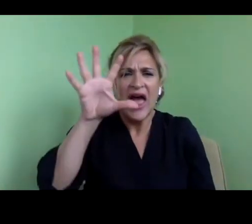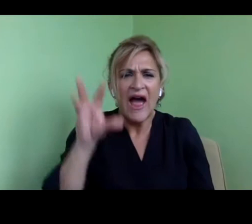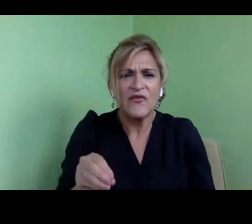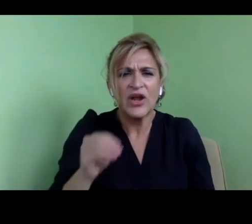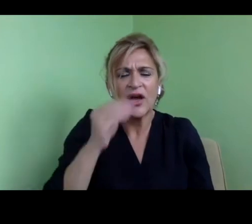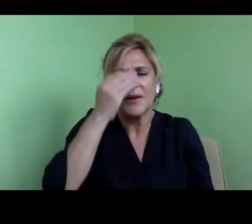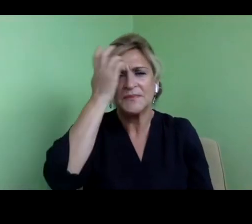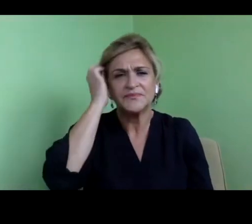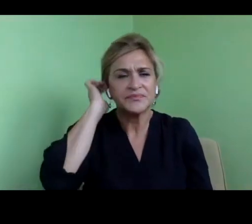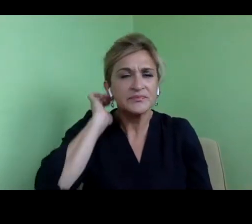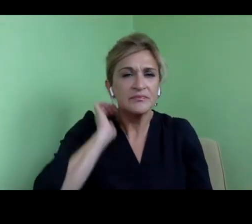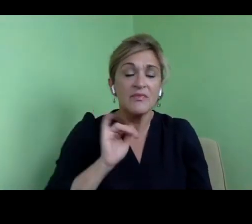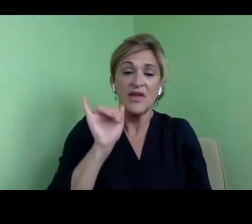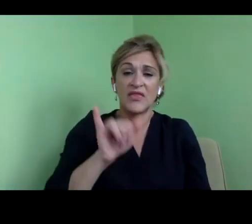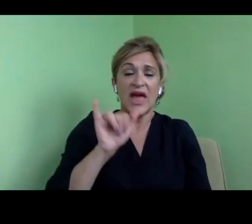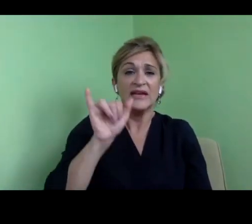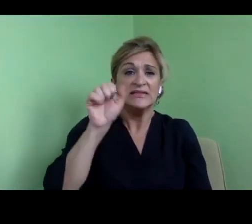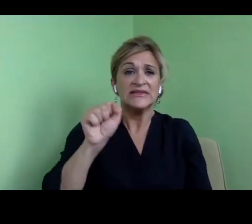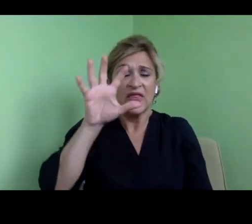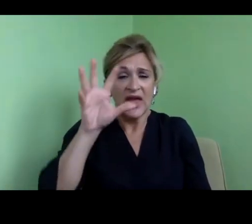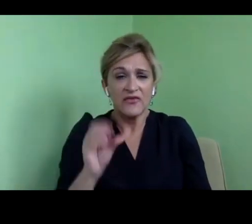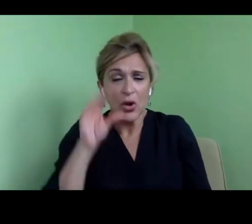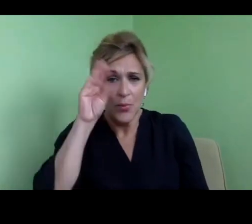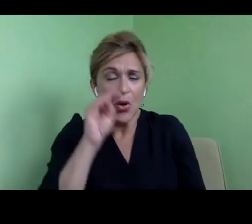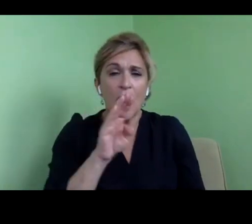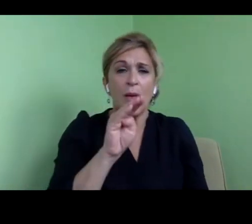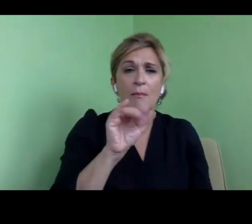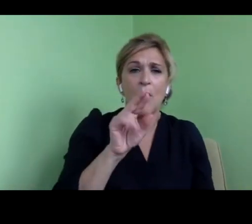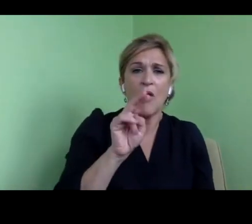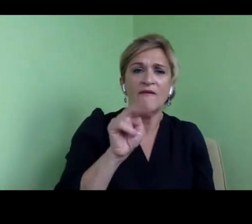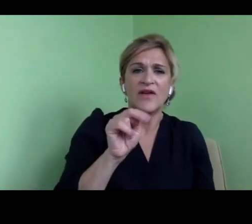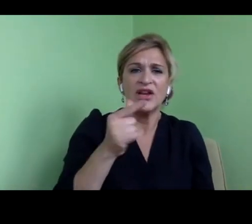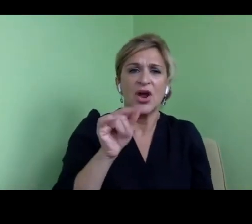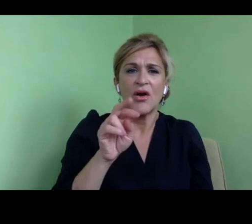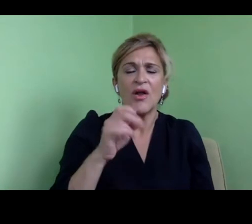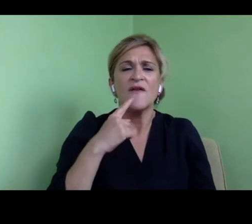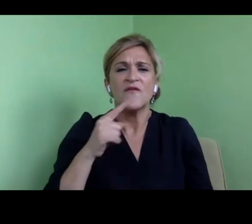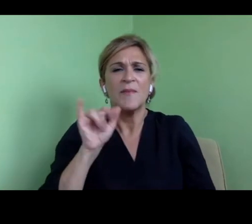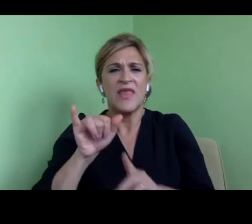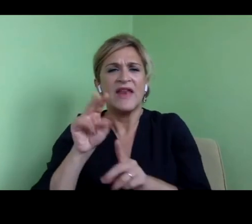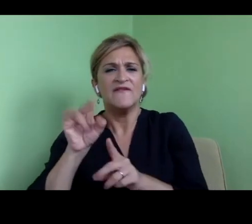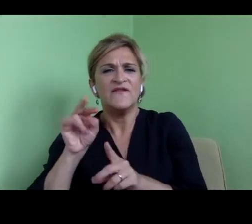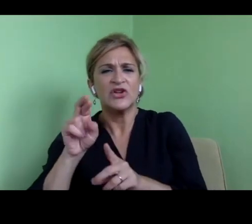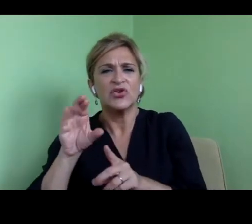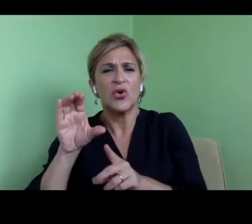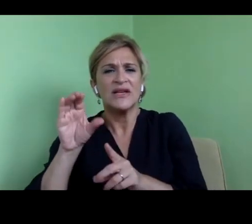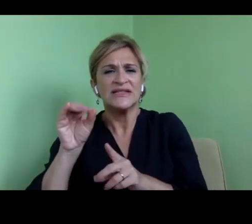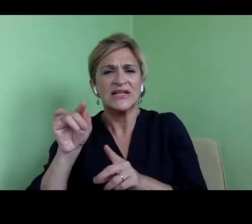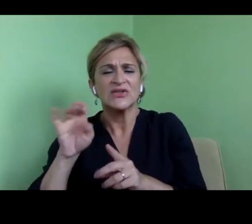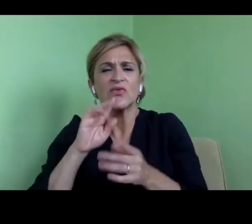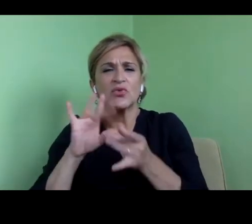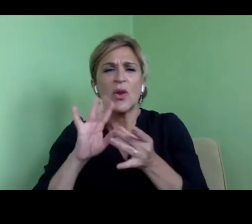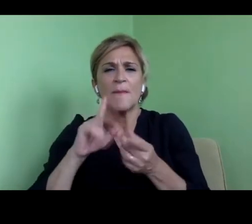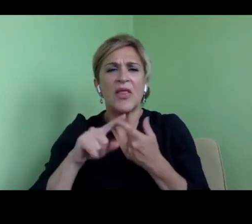Like that South African boy, Margaret Garner, the subject of Victor Frankel's essays about the Holocaust and others,